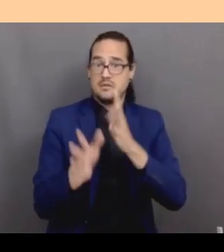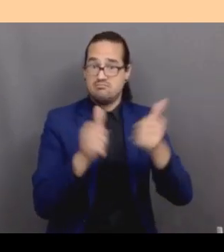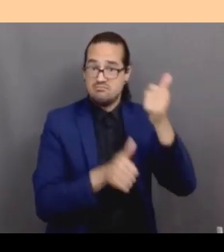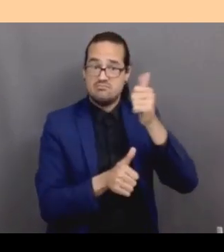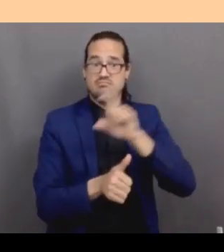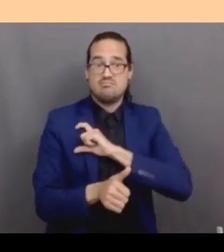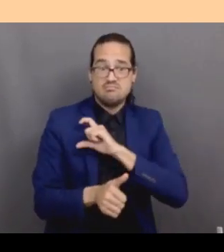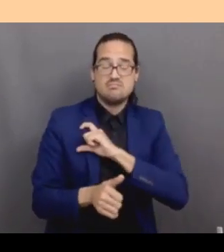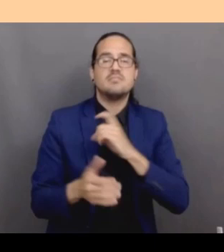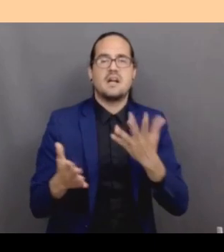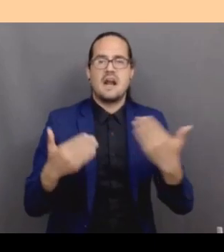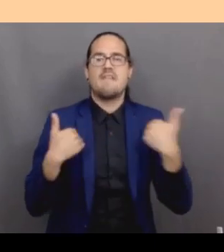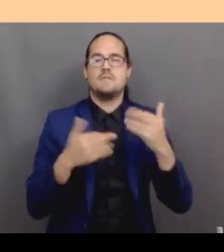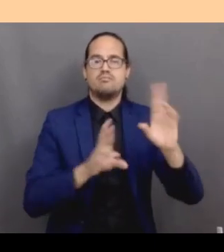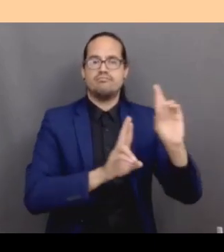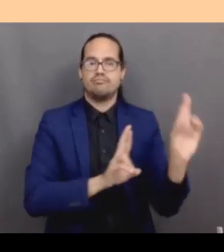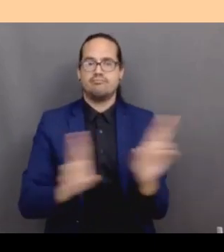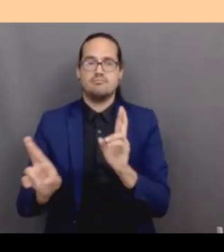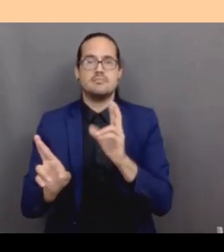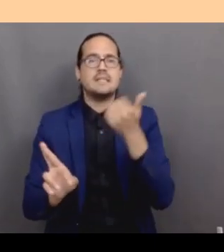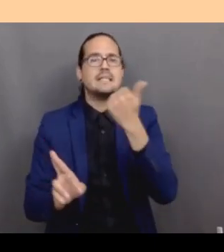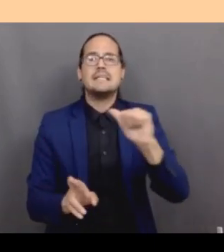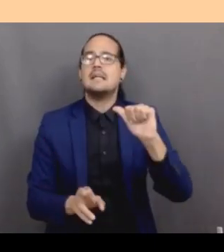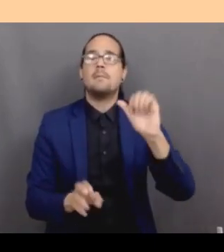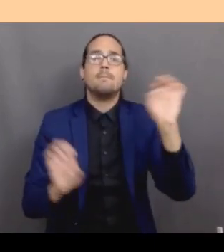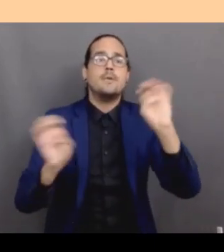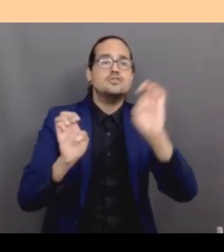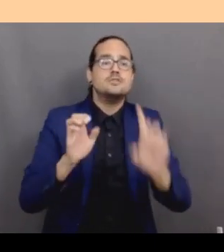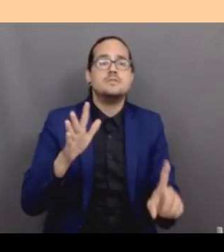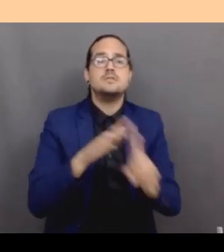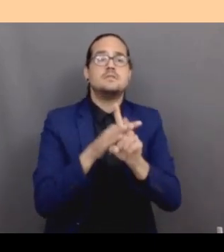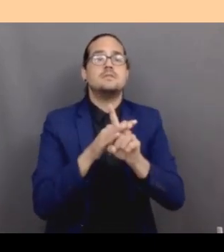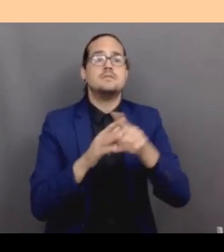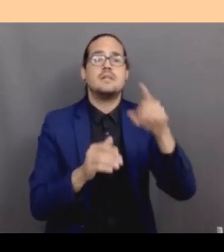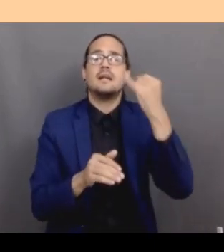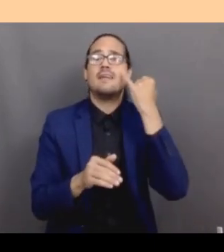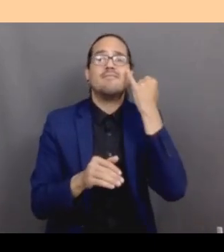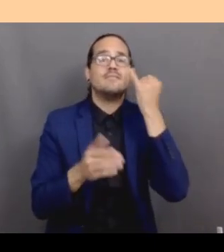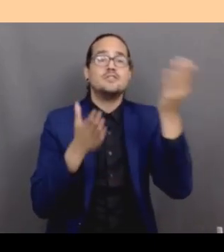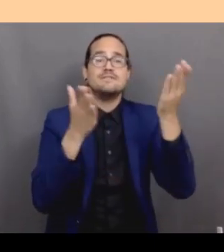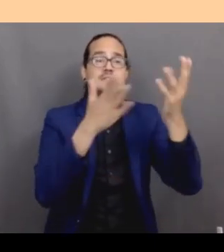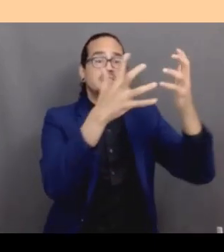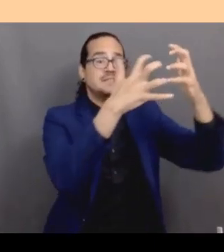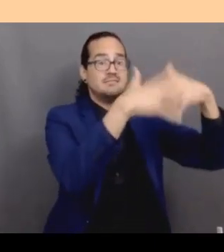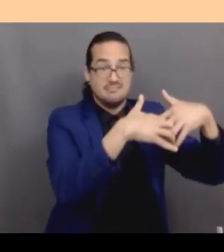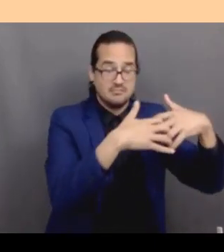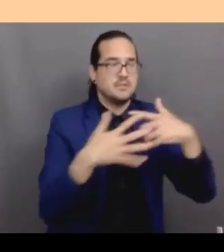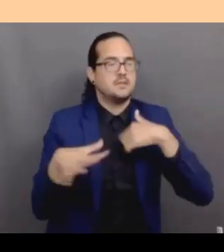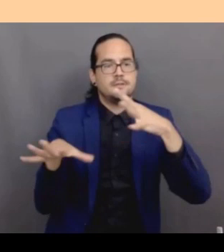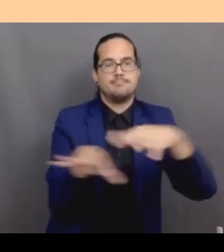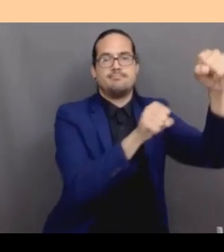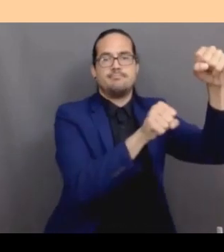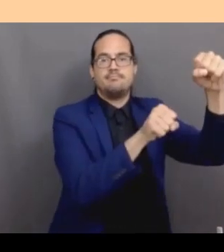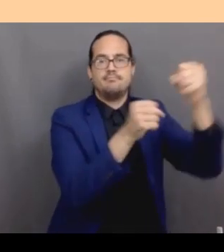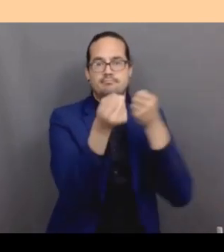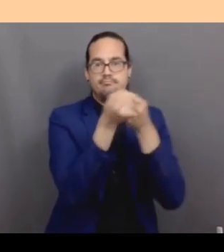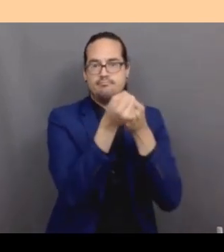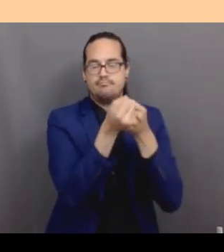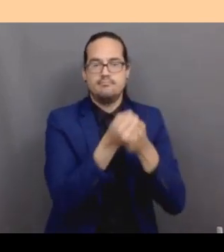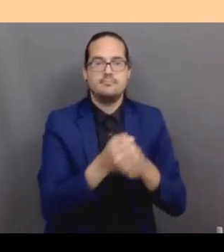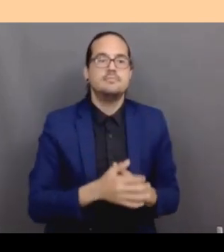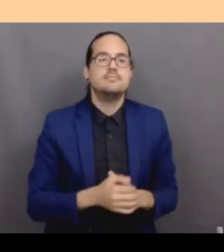our providers that are not able to conduct their services. Our ombudsman